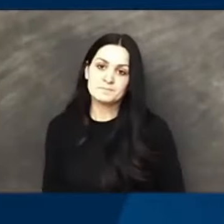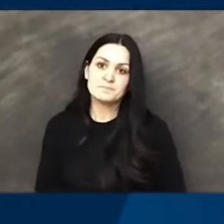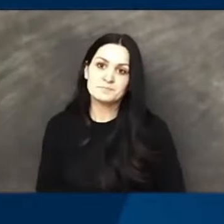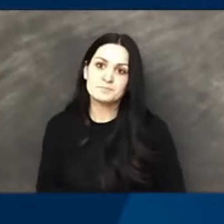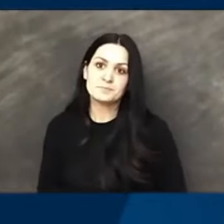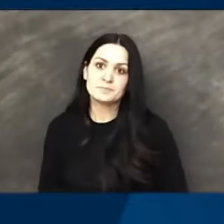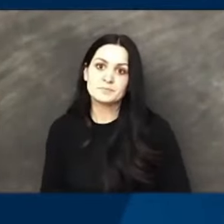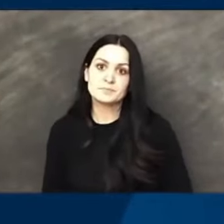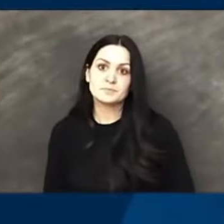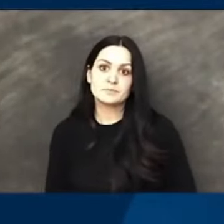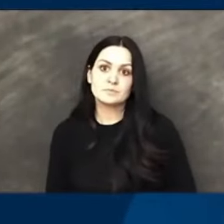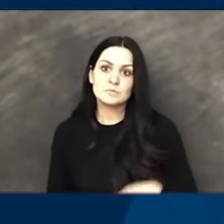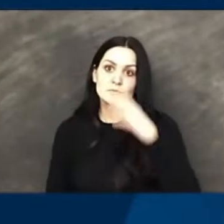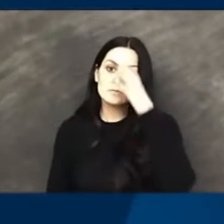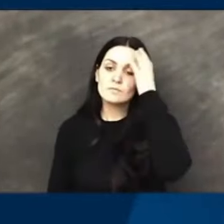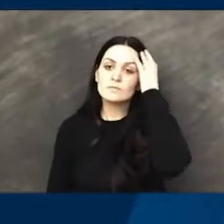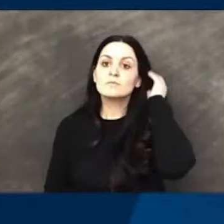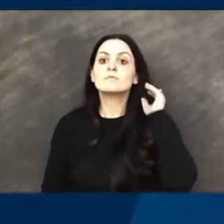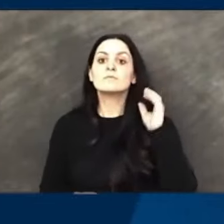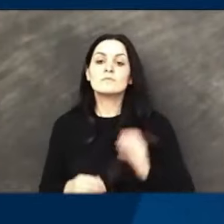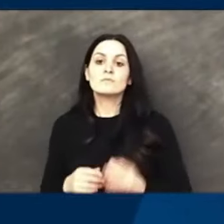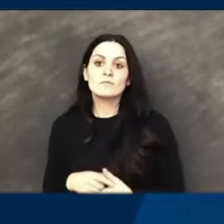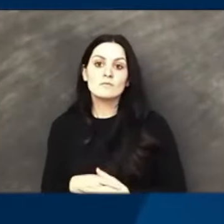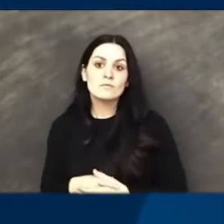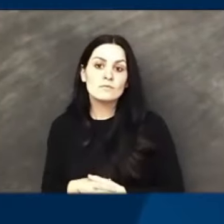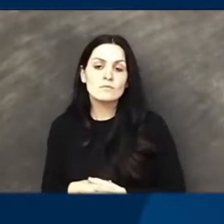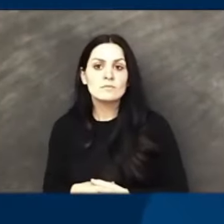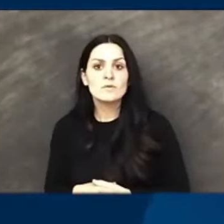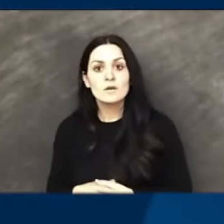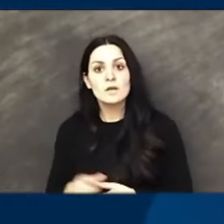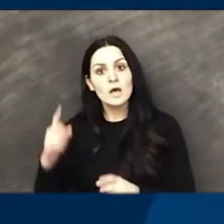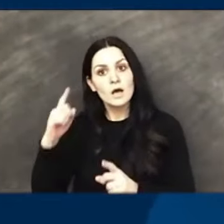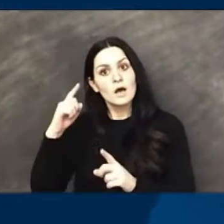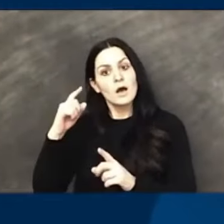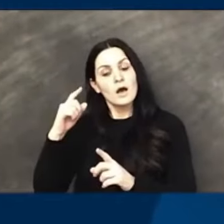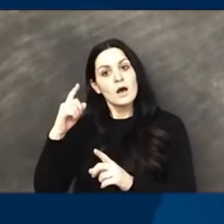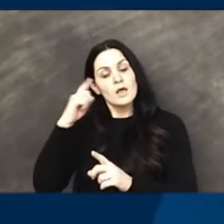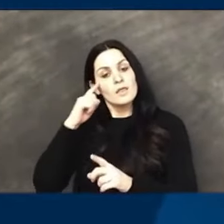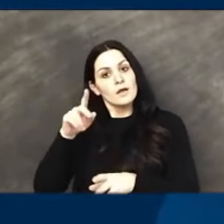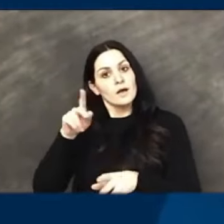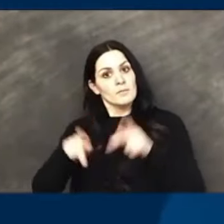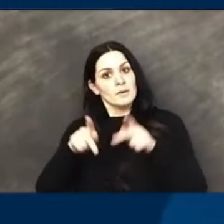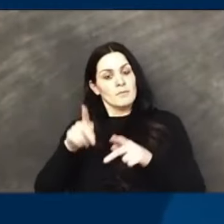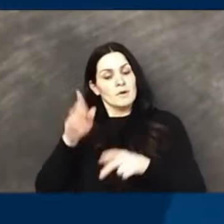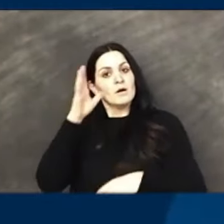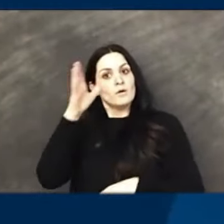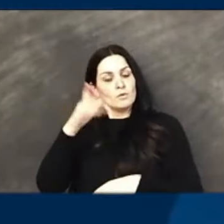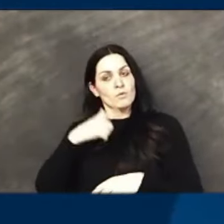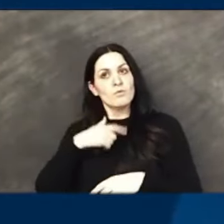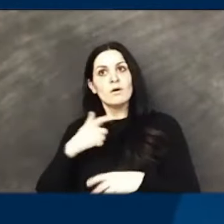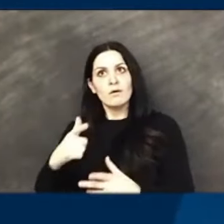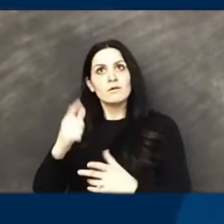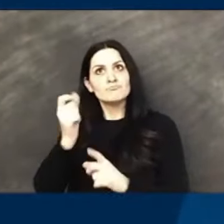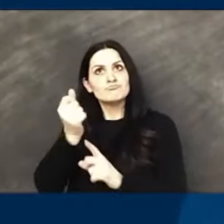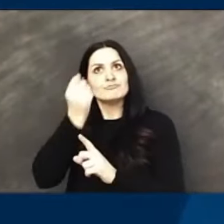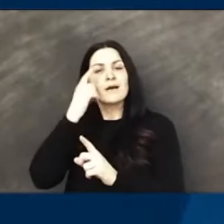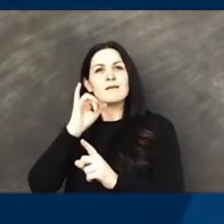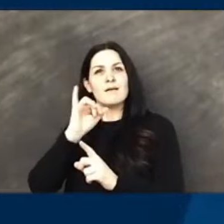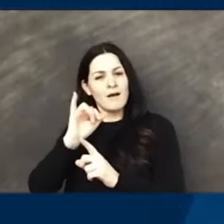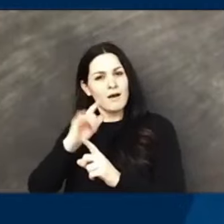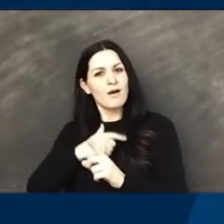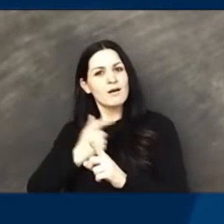I think these answers are going to be very heartening to people, making these long-term changes, not trying to do something that is